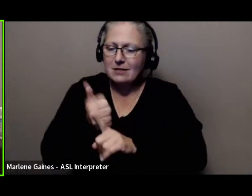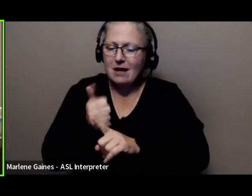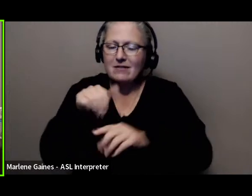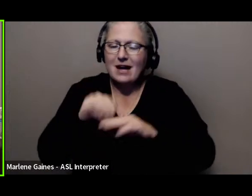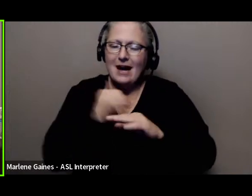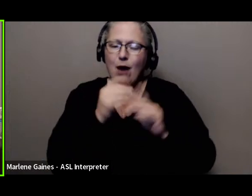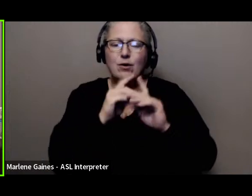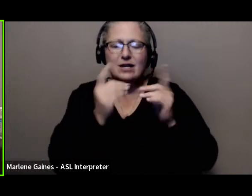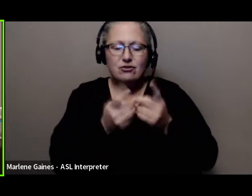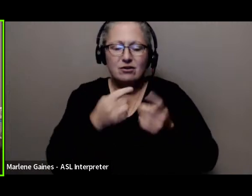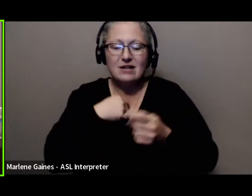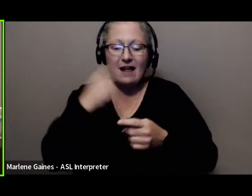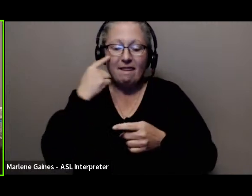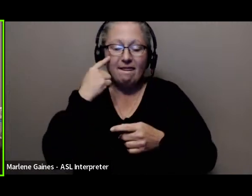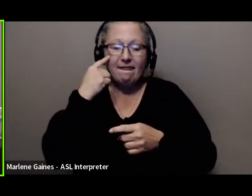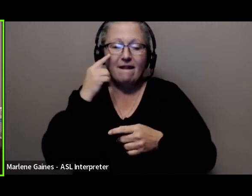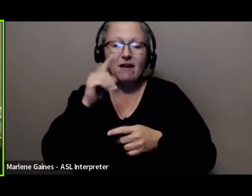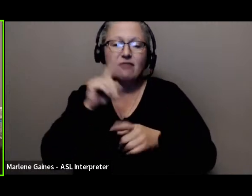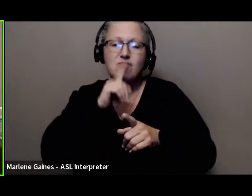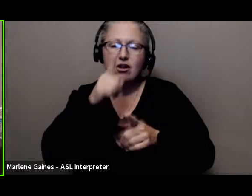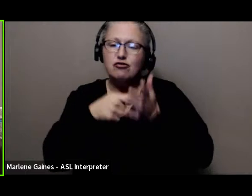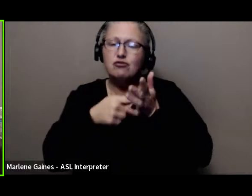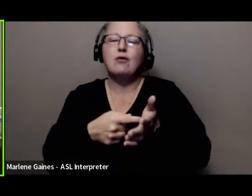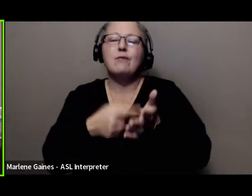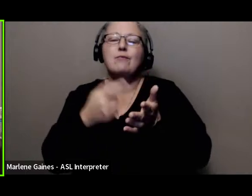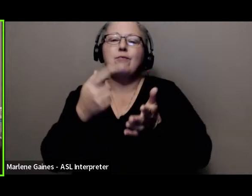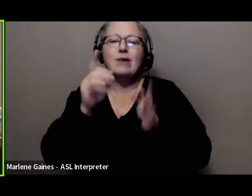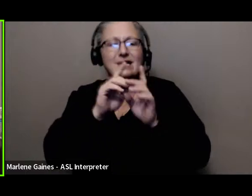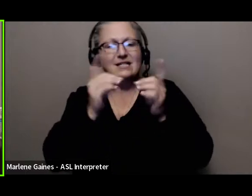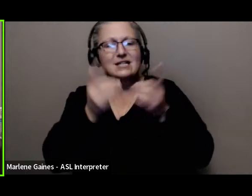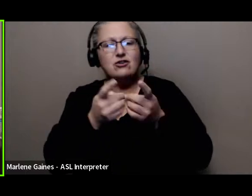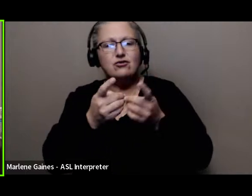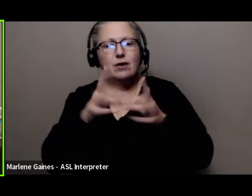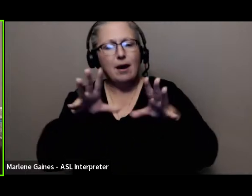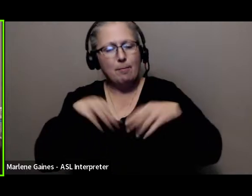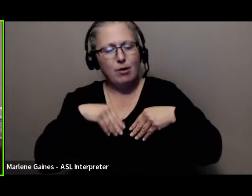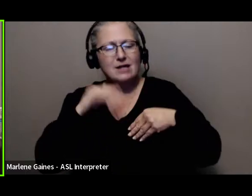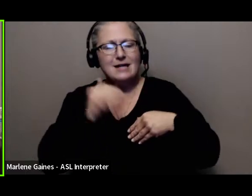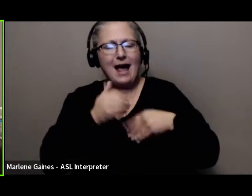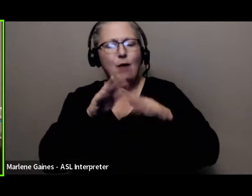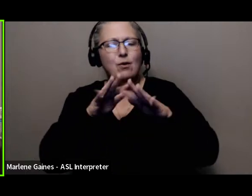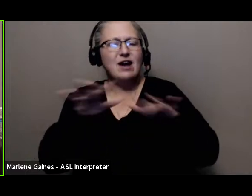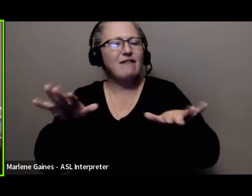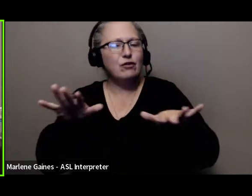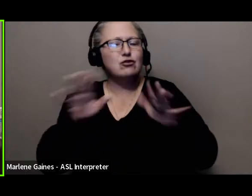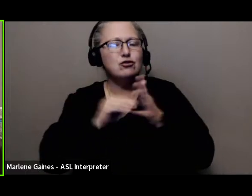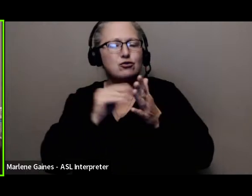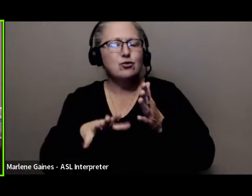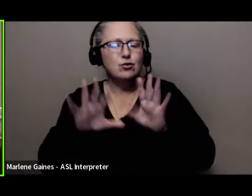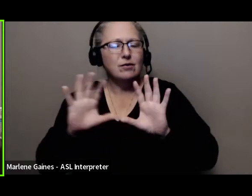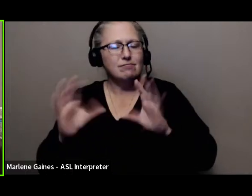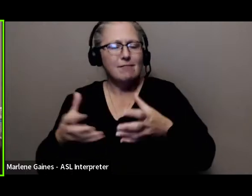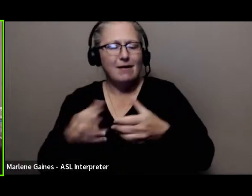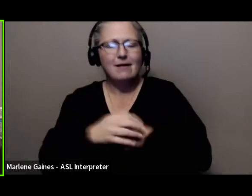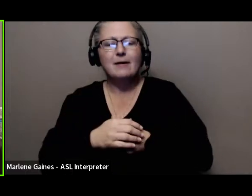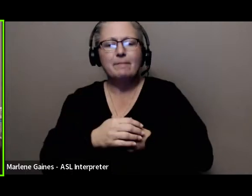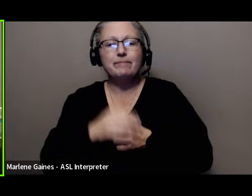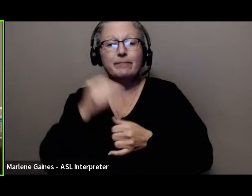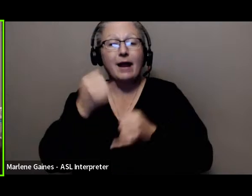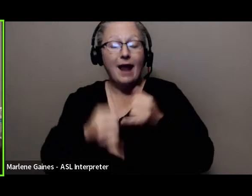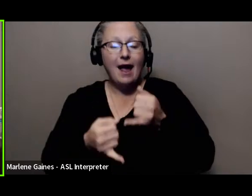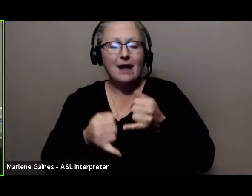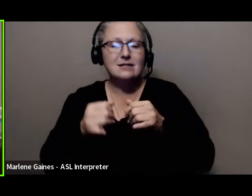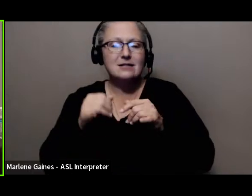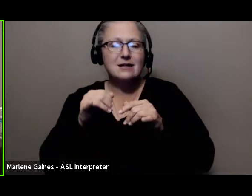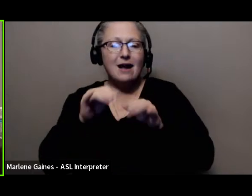And I think that really is a testament to the district just embracing our diverse student body. Lastly, variety